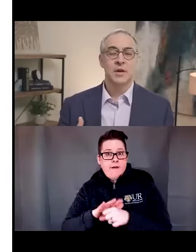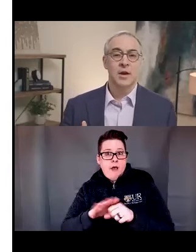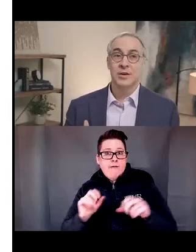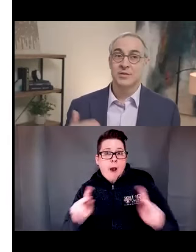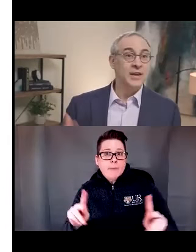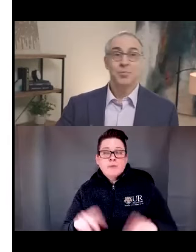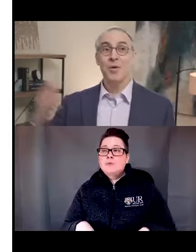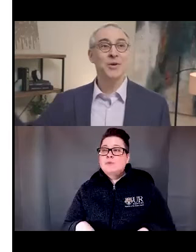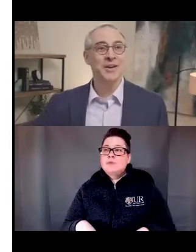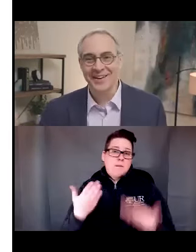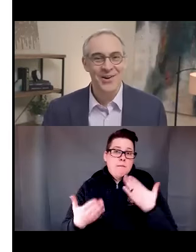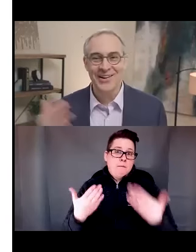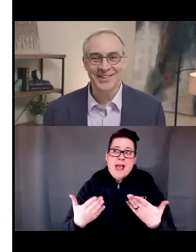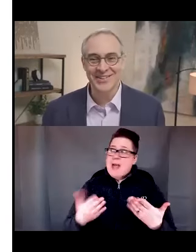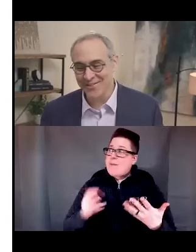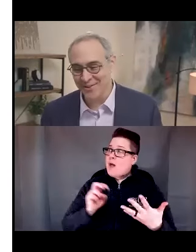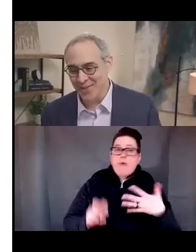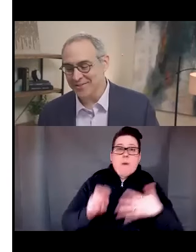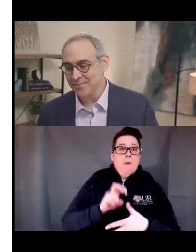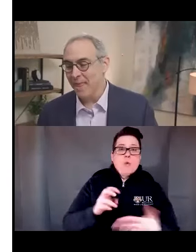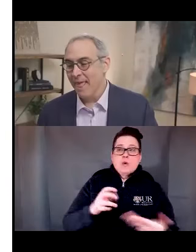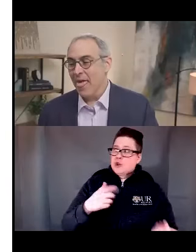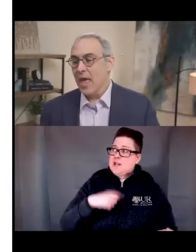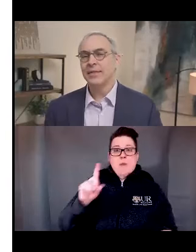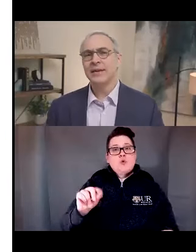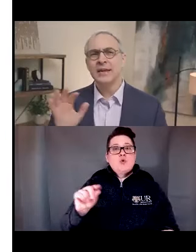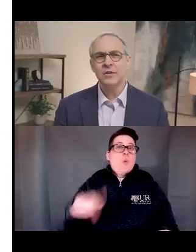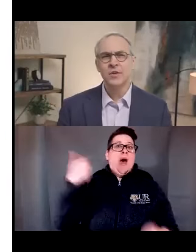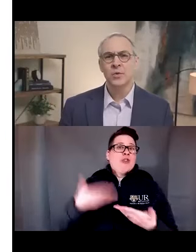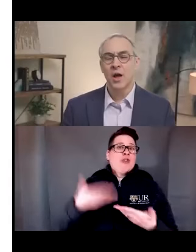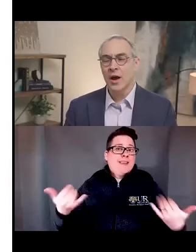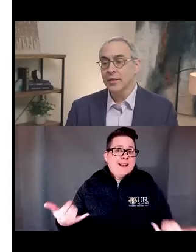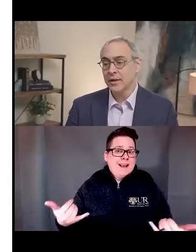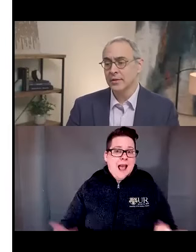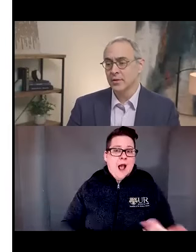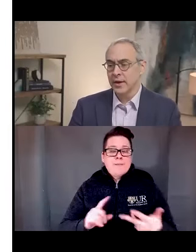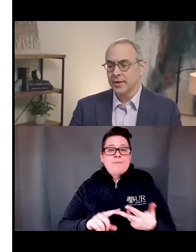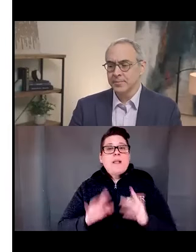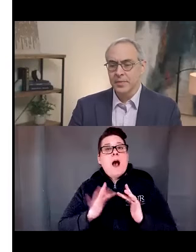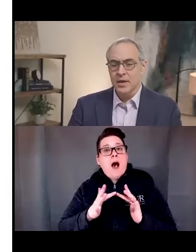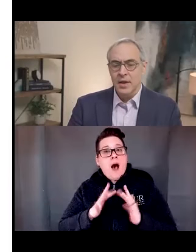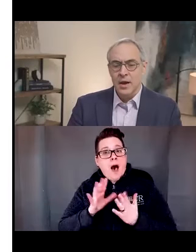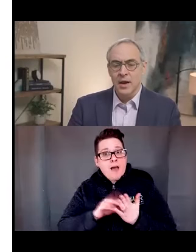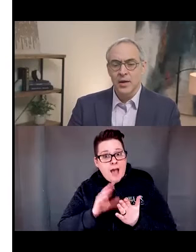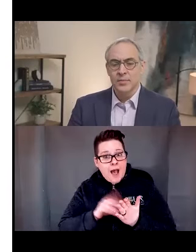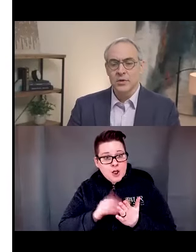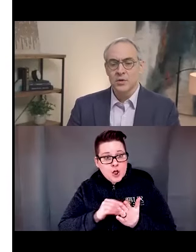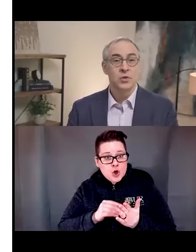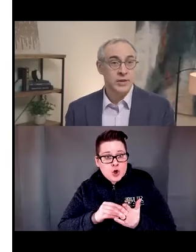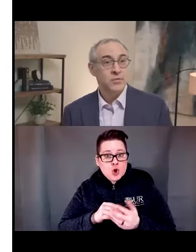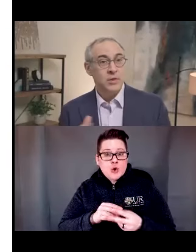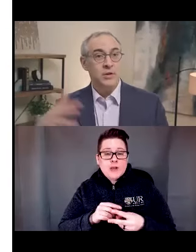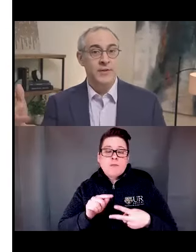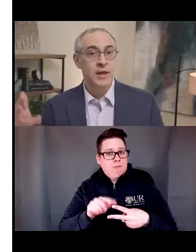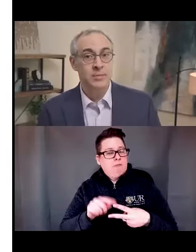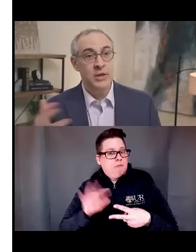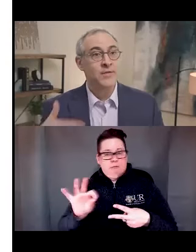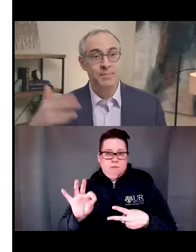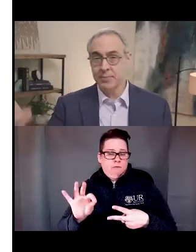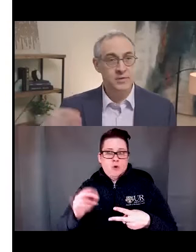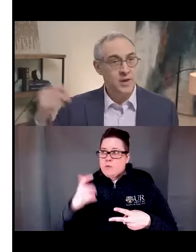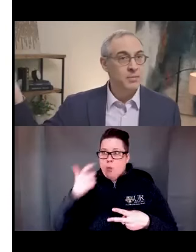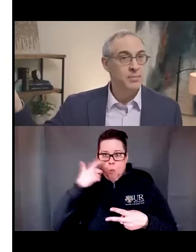sometimes because they get promoted and go on to do other things. And then individual online learning, you could get really good fidelity. I